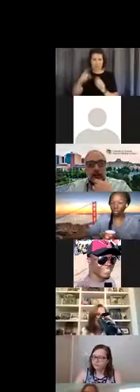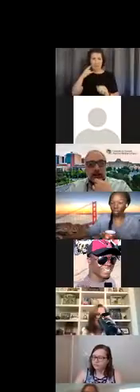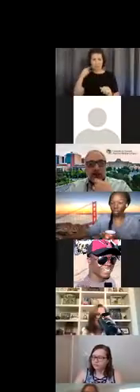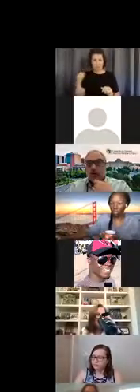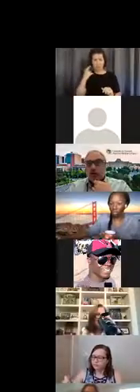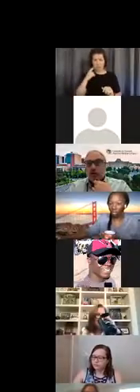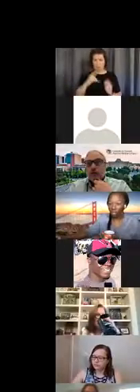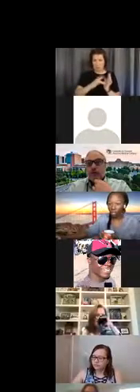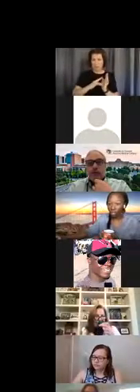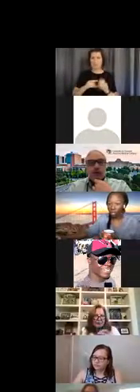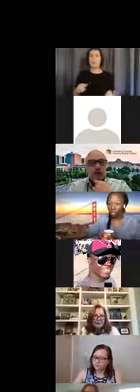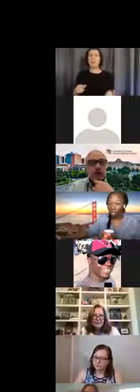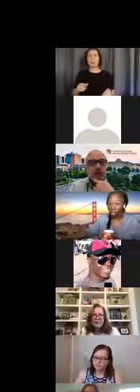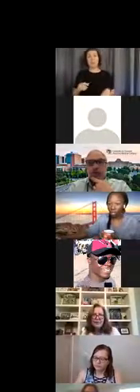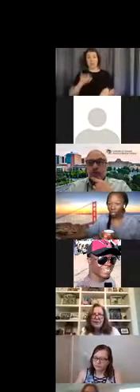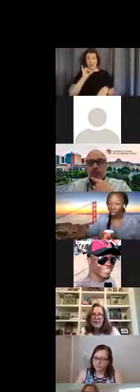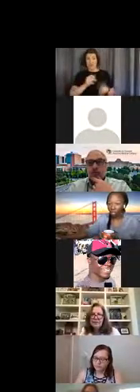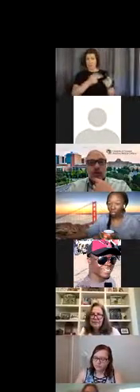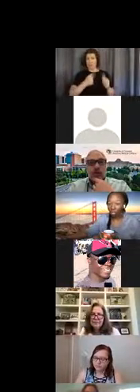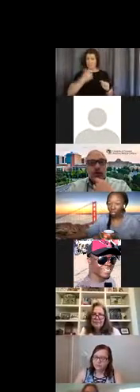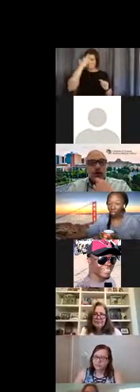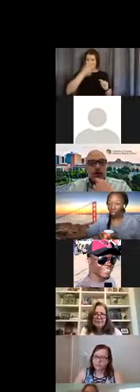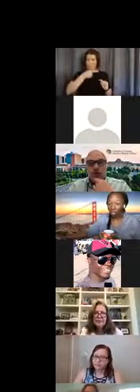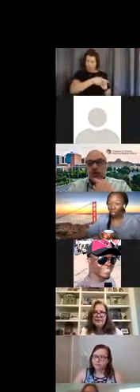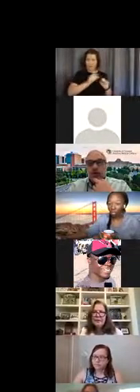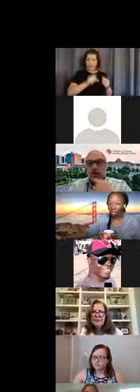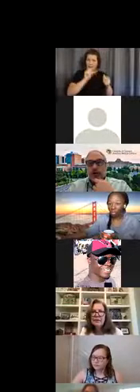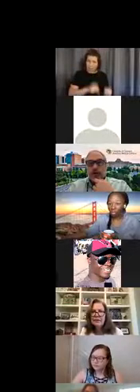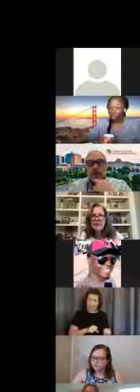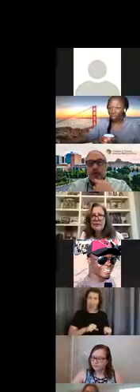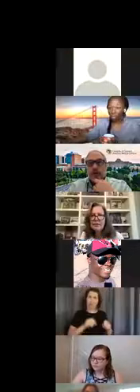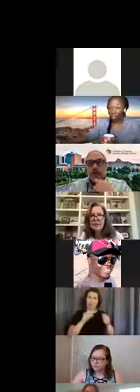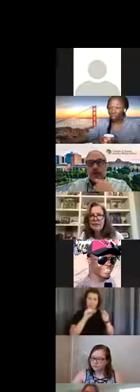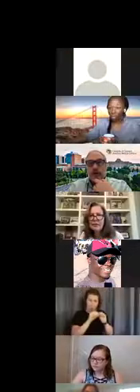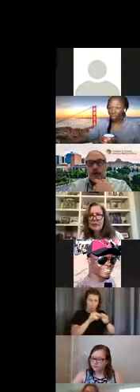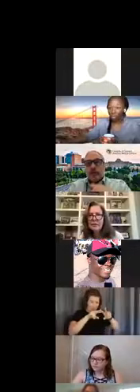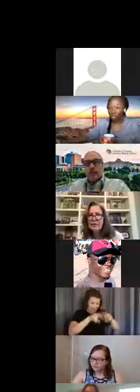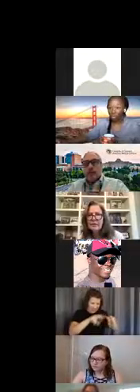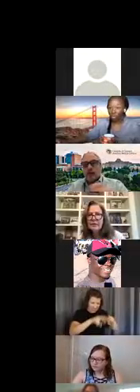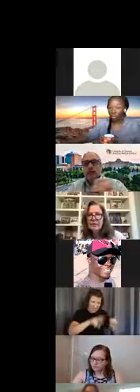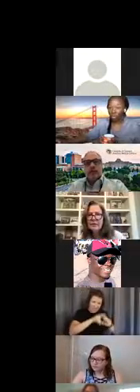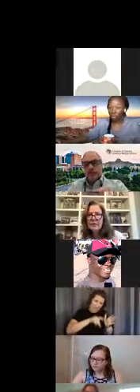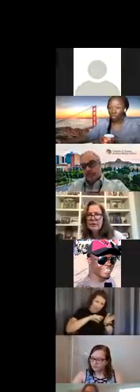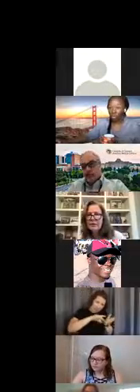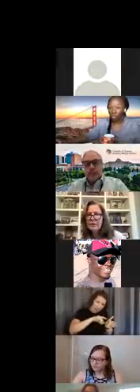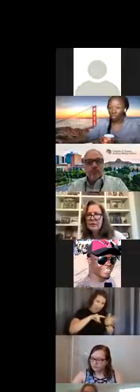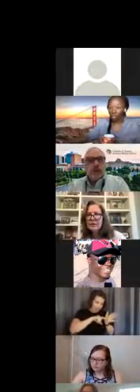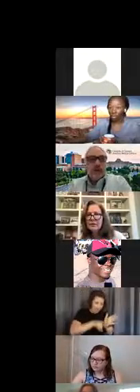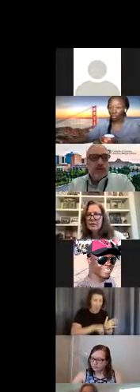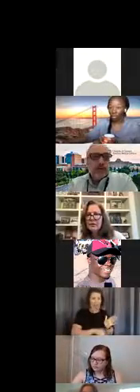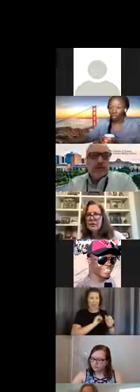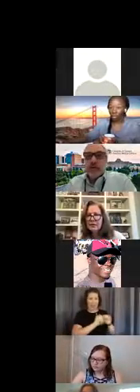And so, yeah, it was a place where I'd be able to look at cardiac differentiation and how to make heart tissue from